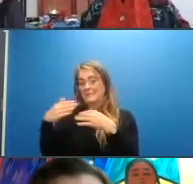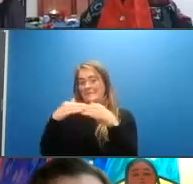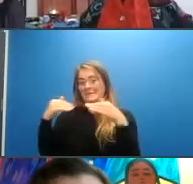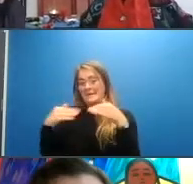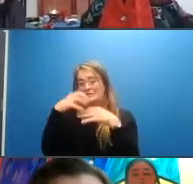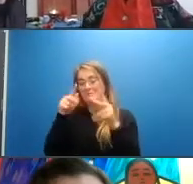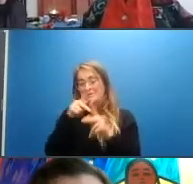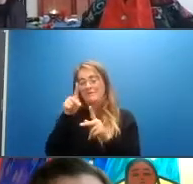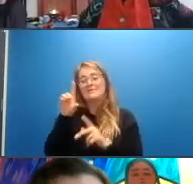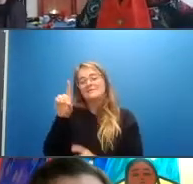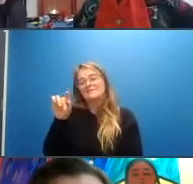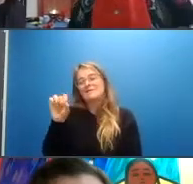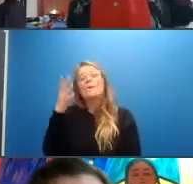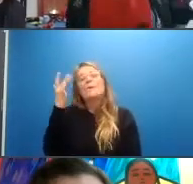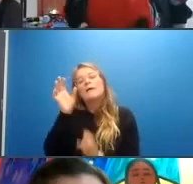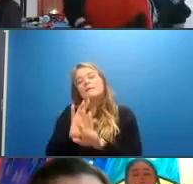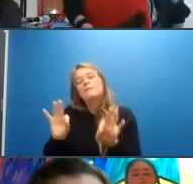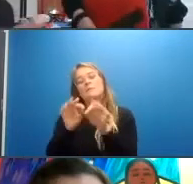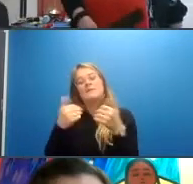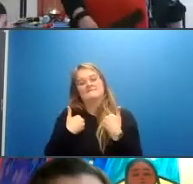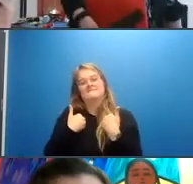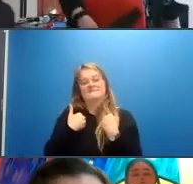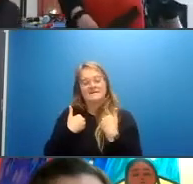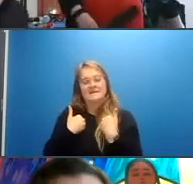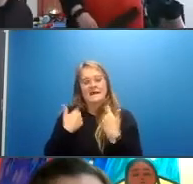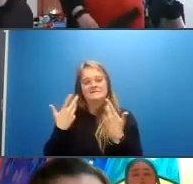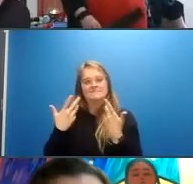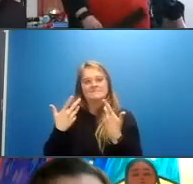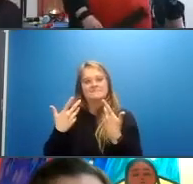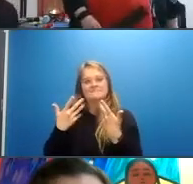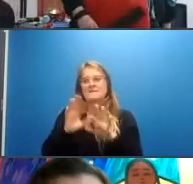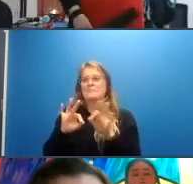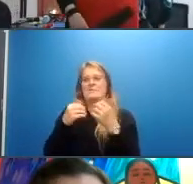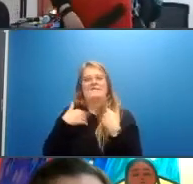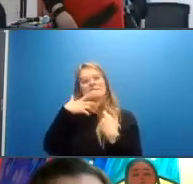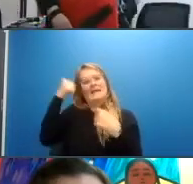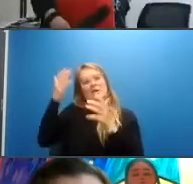context for why it's important to have Elder Glida on our team.